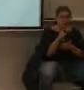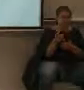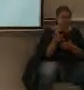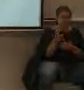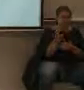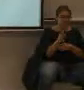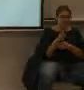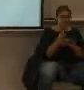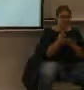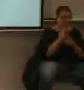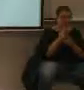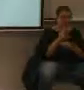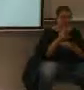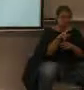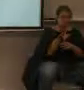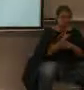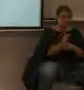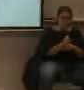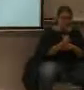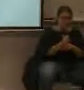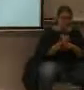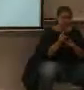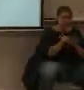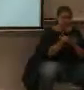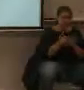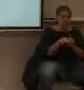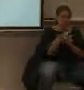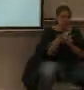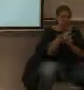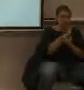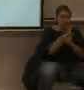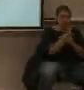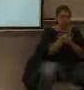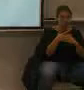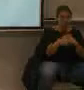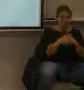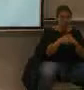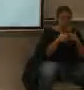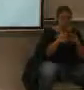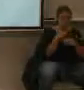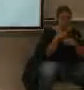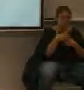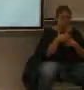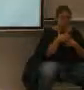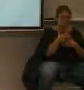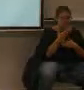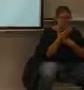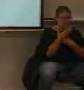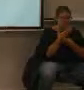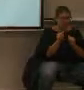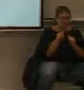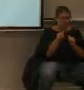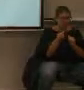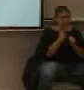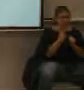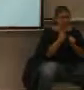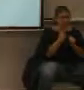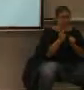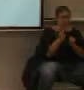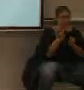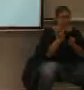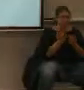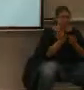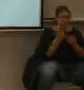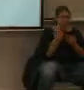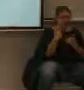the molecule, and then all of a sudden that molecule becomes available to be broken down for respiration or something. So you can see that there